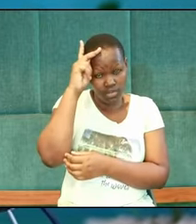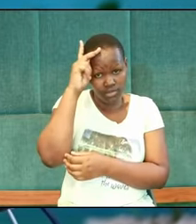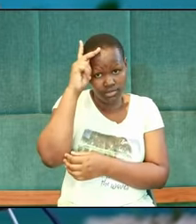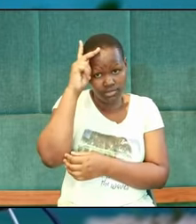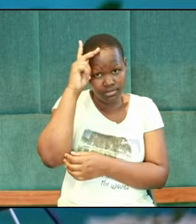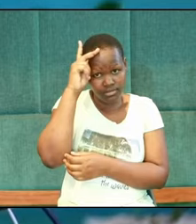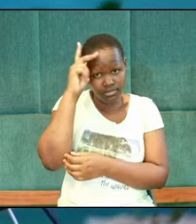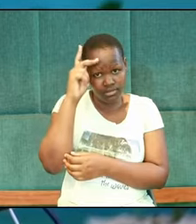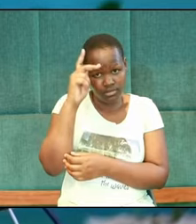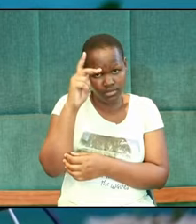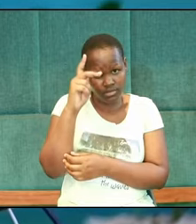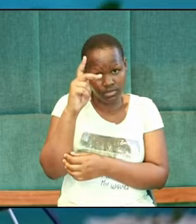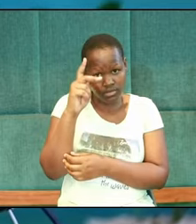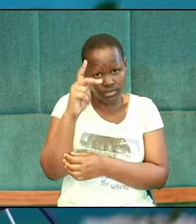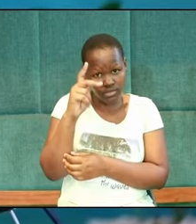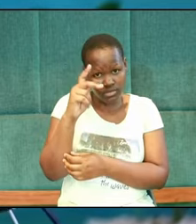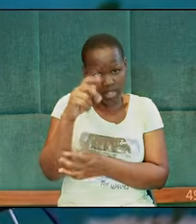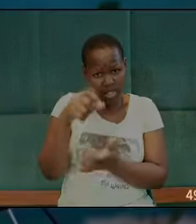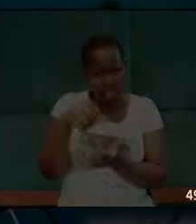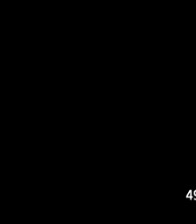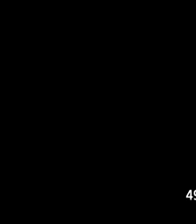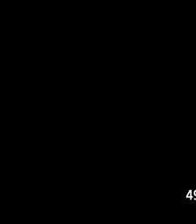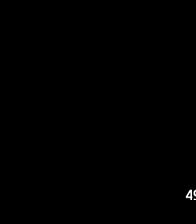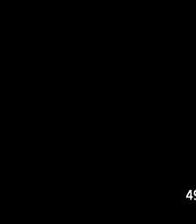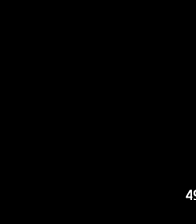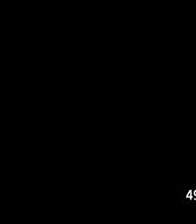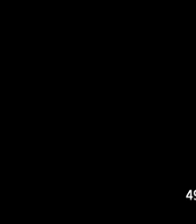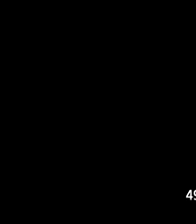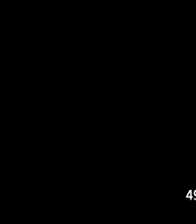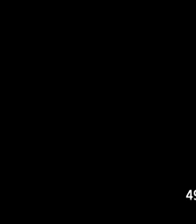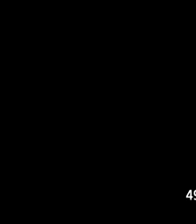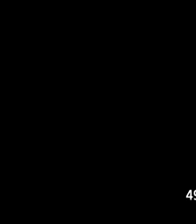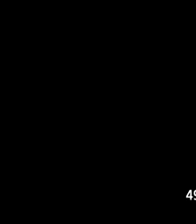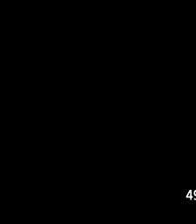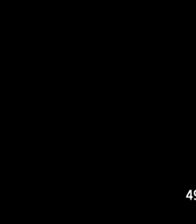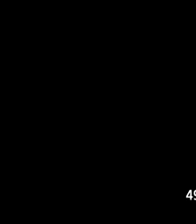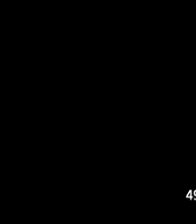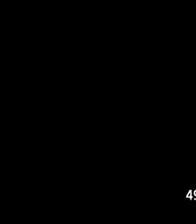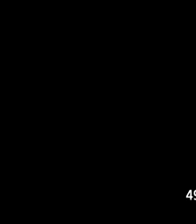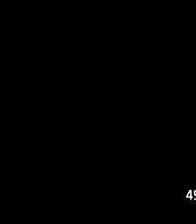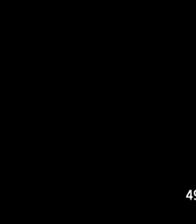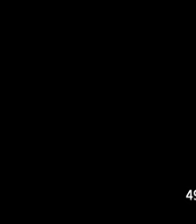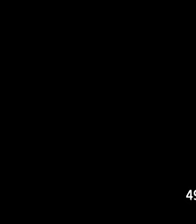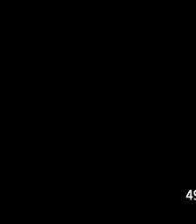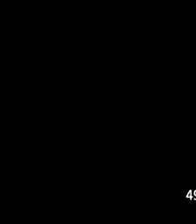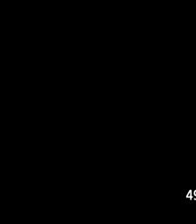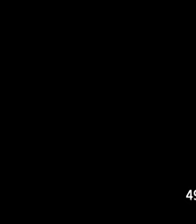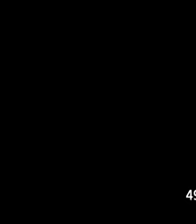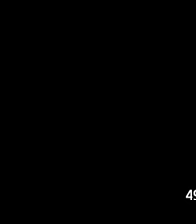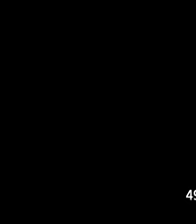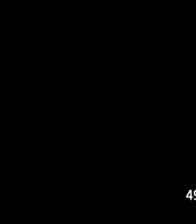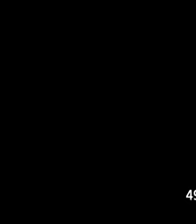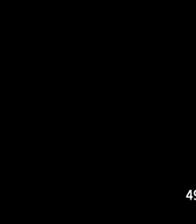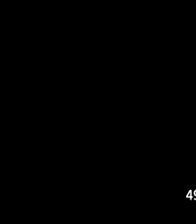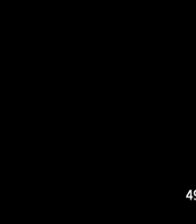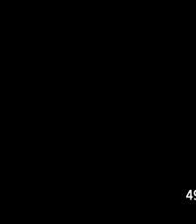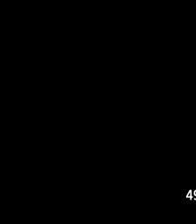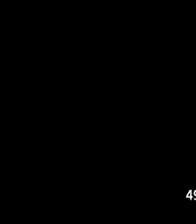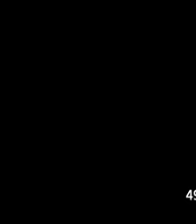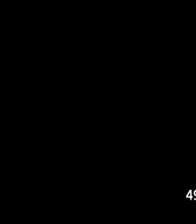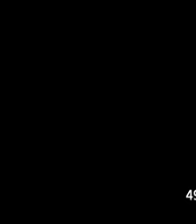skill, a unique experience, a certain ability, a learning, a certain cleverness or